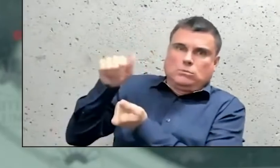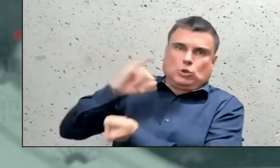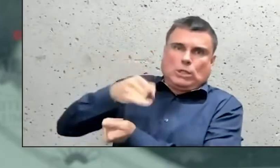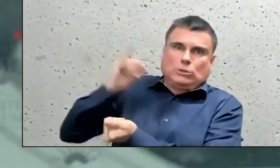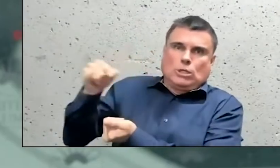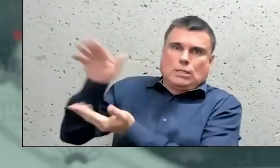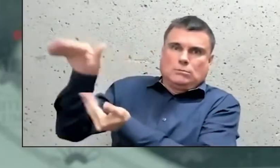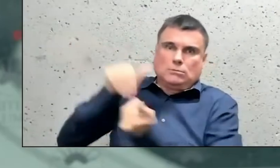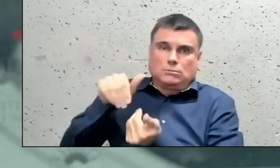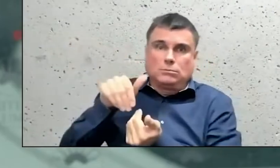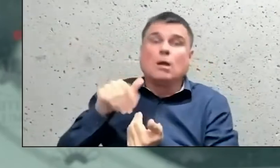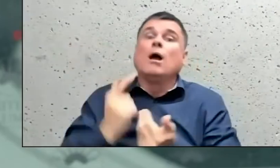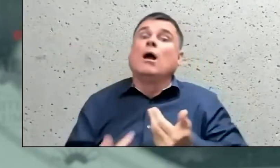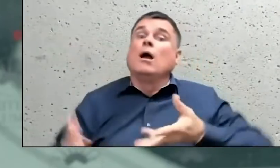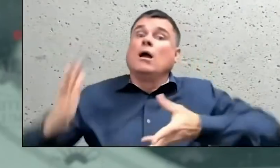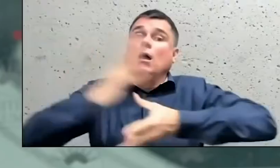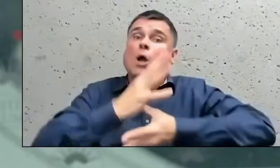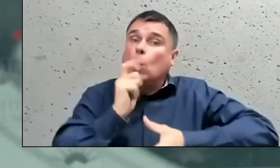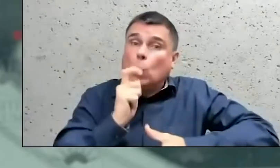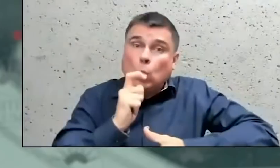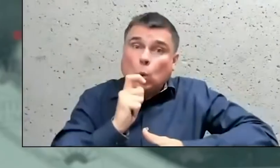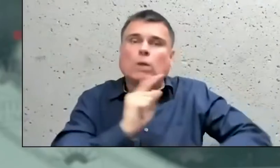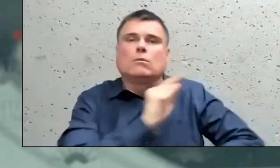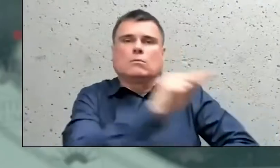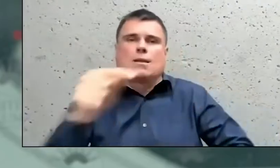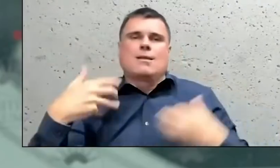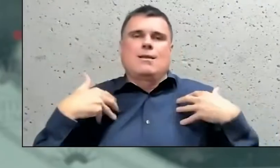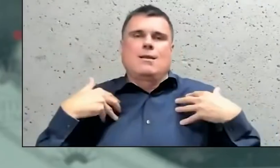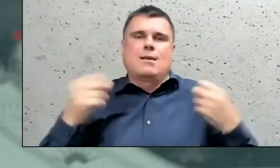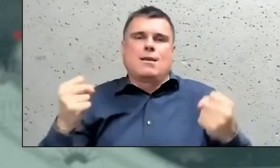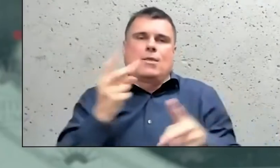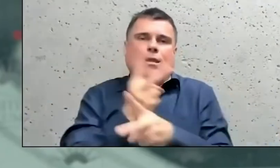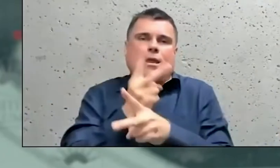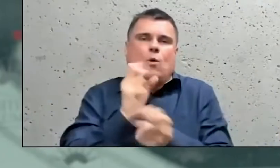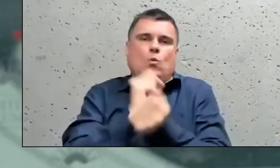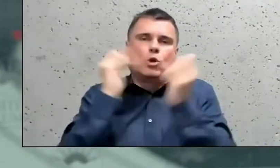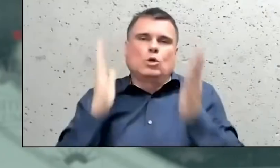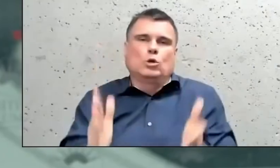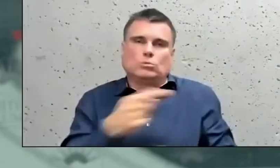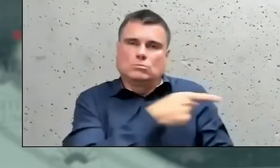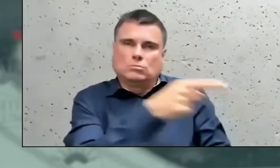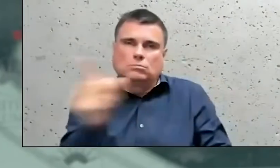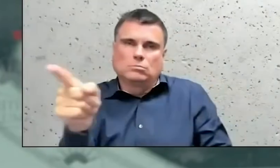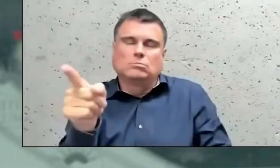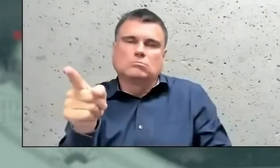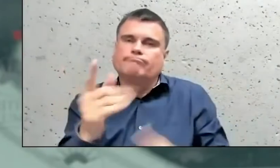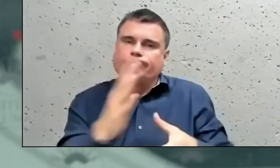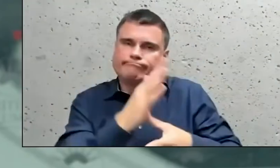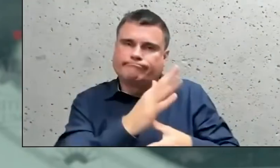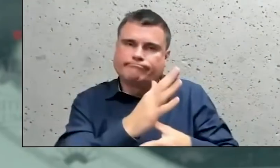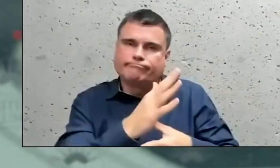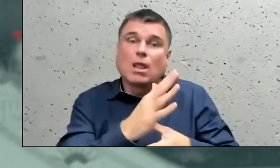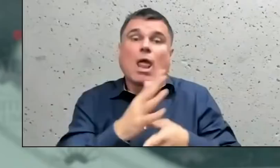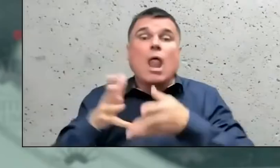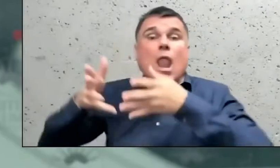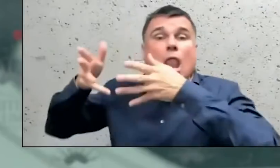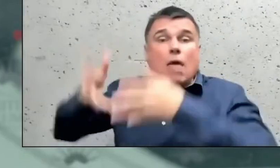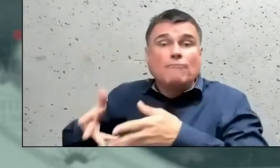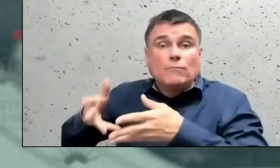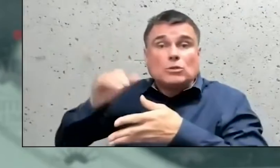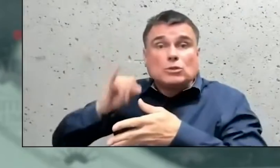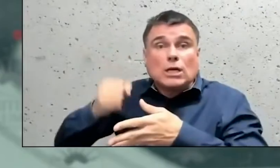but there will be some available for others who want to use this as an option, and we'll let you know more details next week.